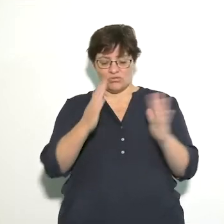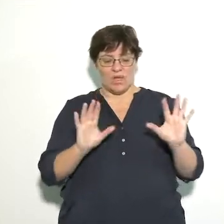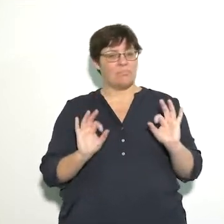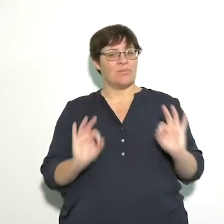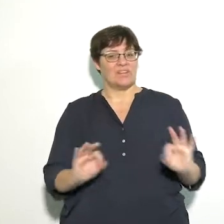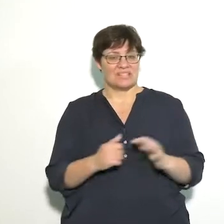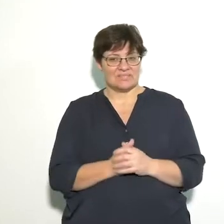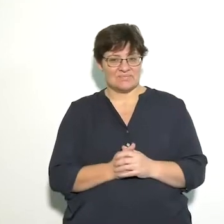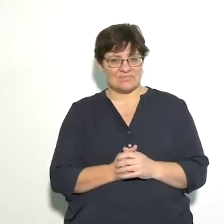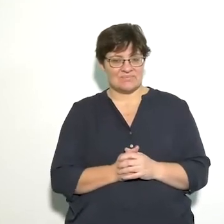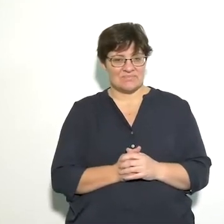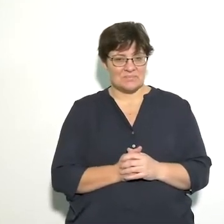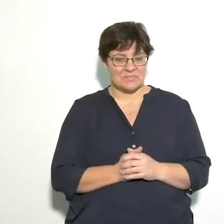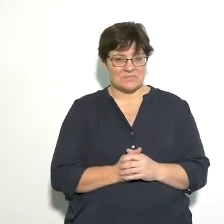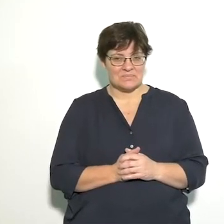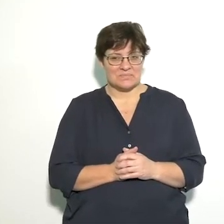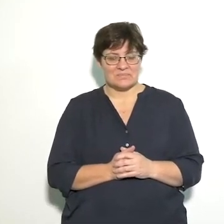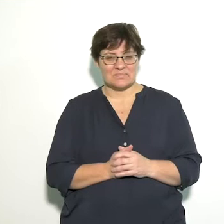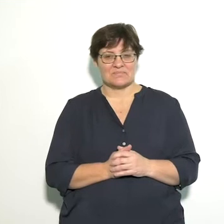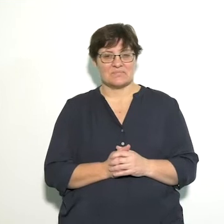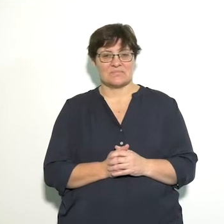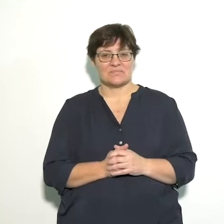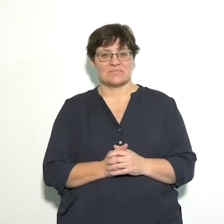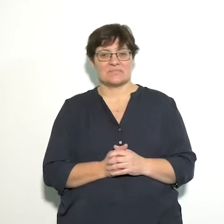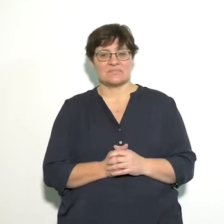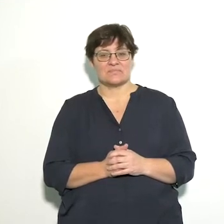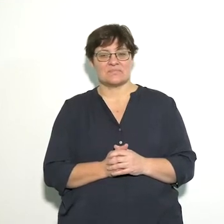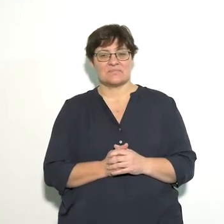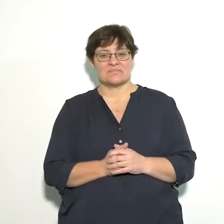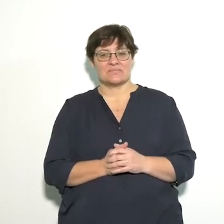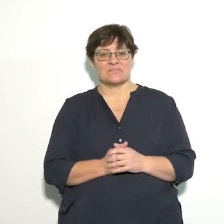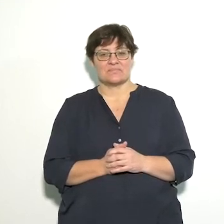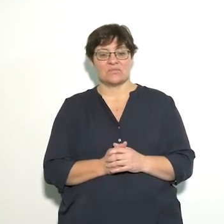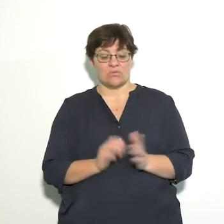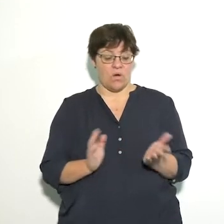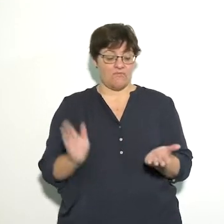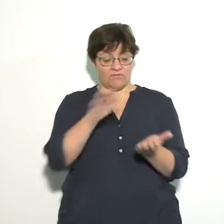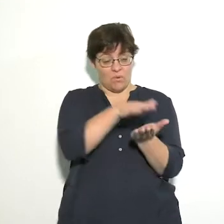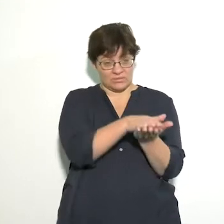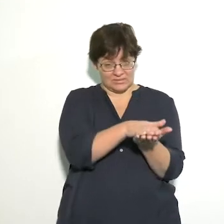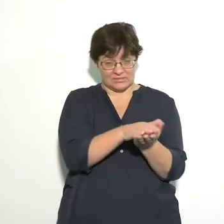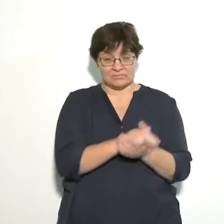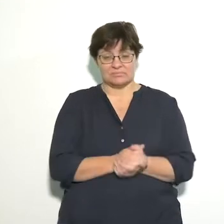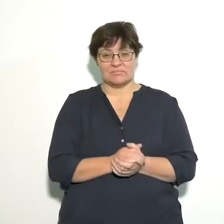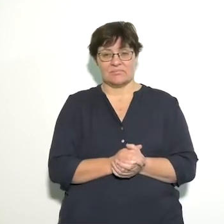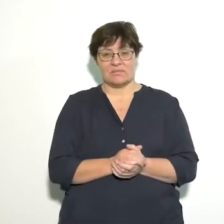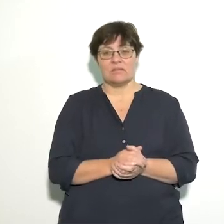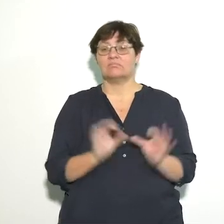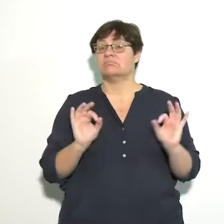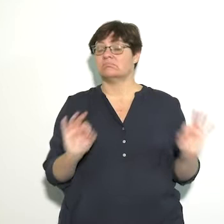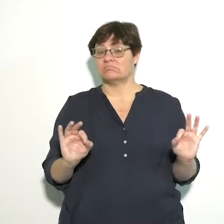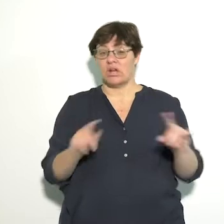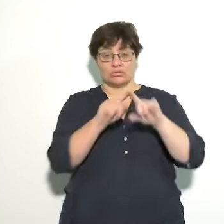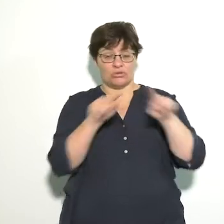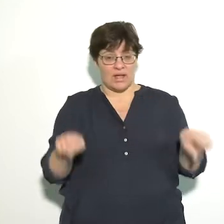out, and there it is. There's my square. So I had initially done that to make sure that I had